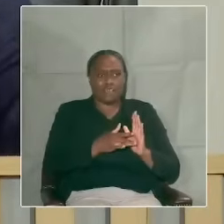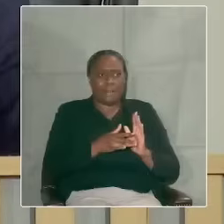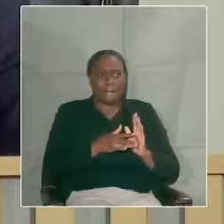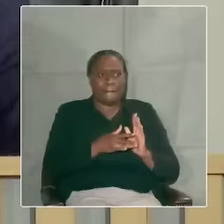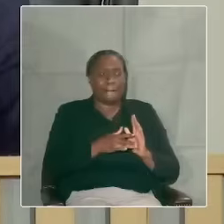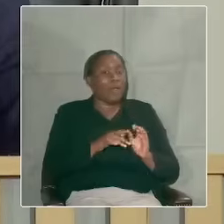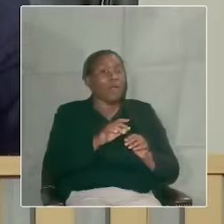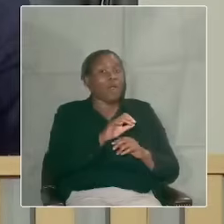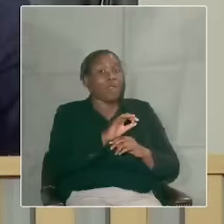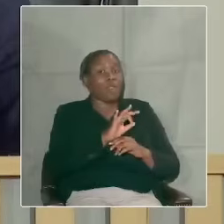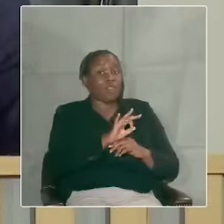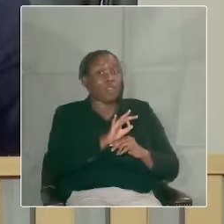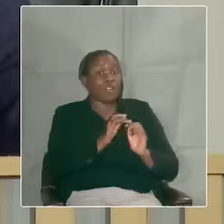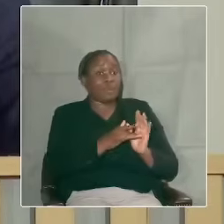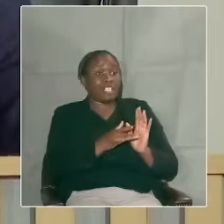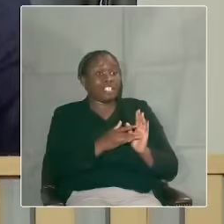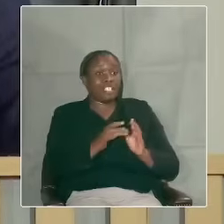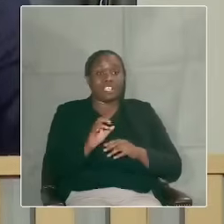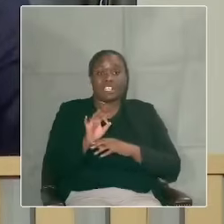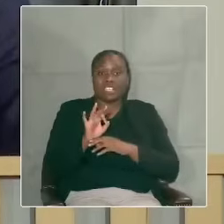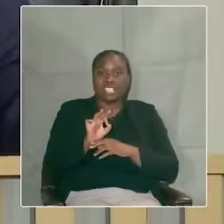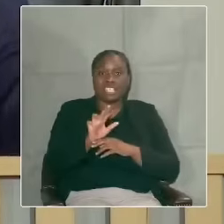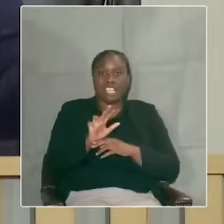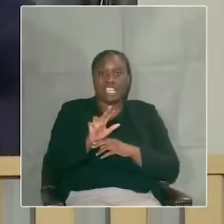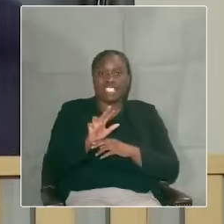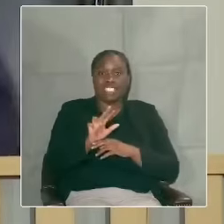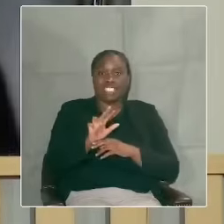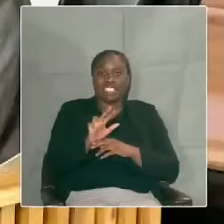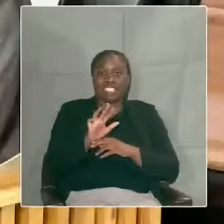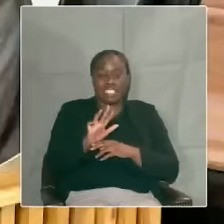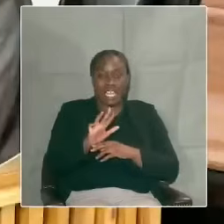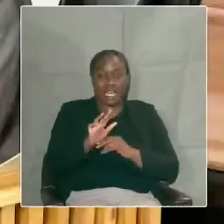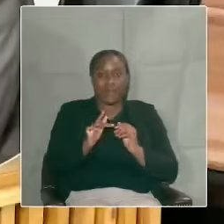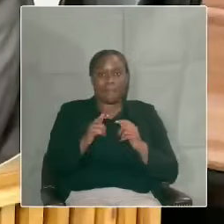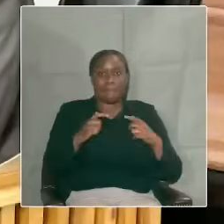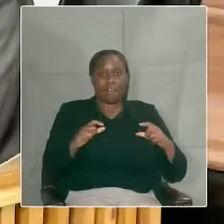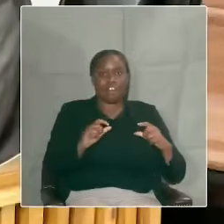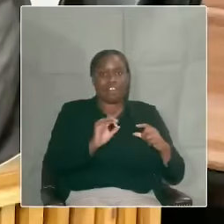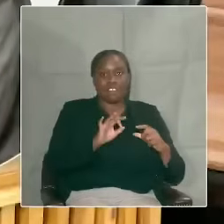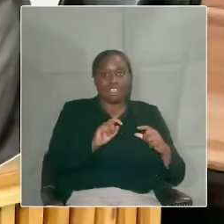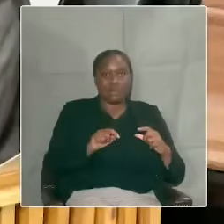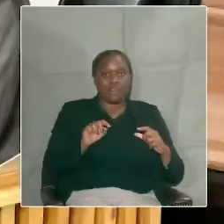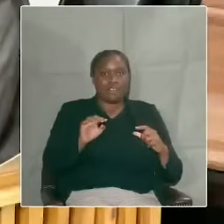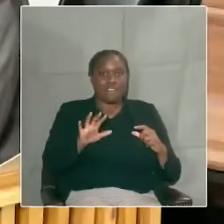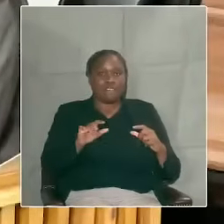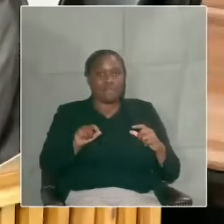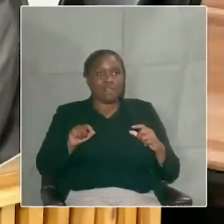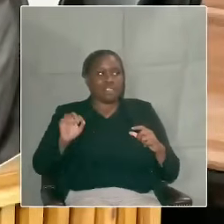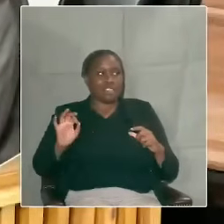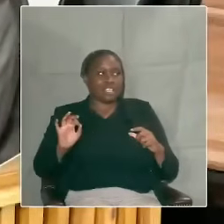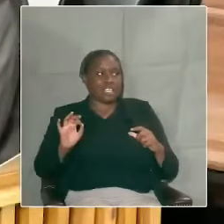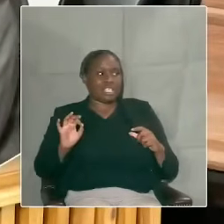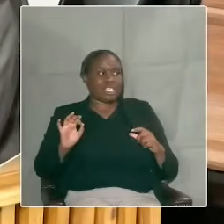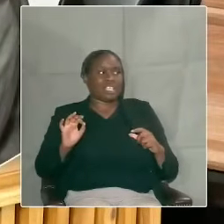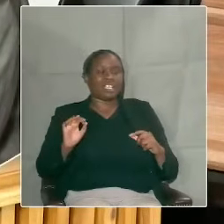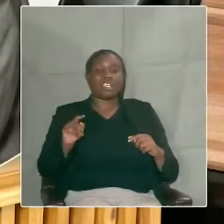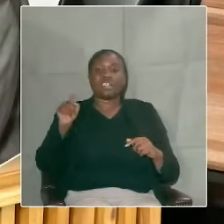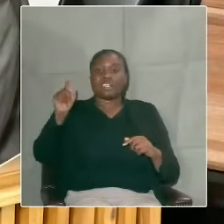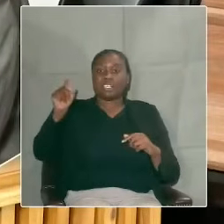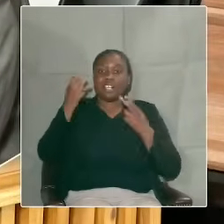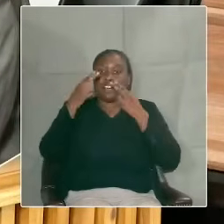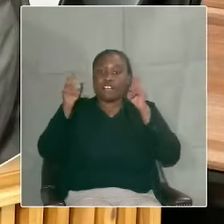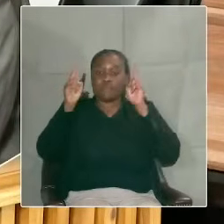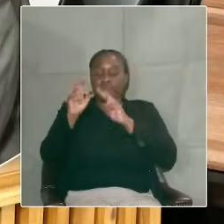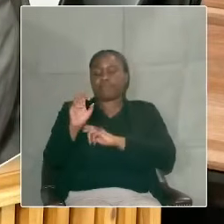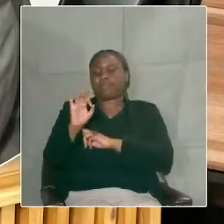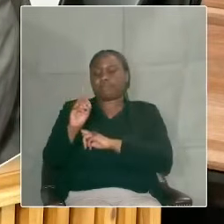On 387. 389, paragraph 3.5.3, investigation of University of Fort Hare murder cases.